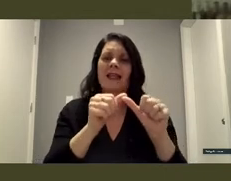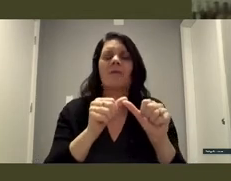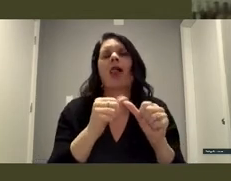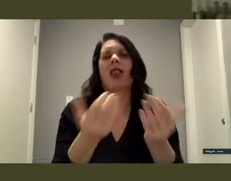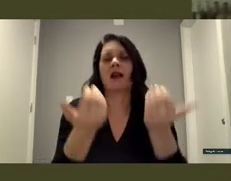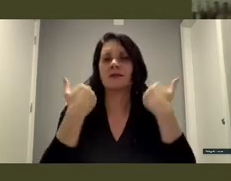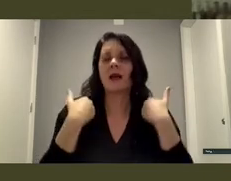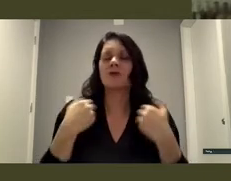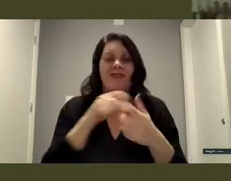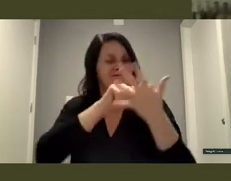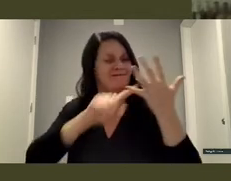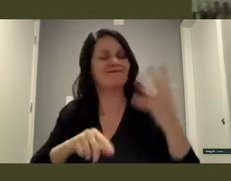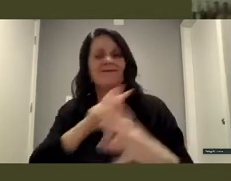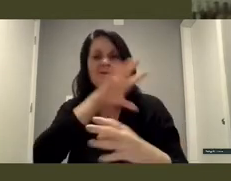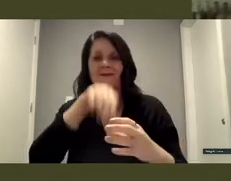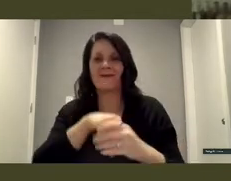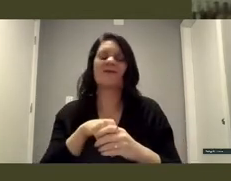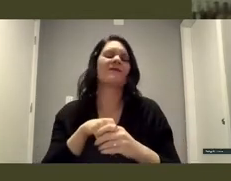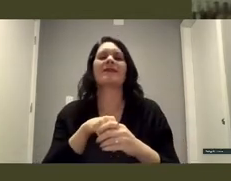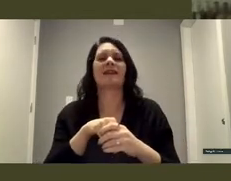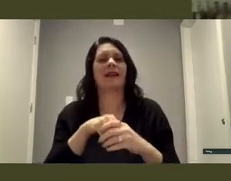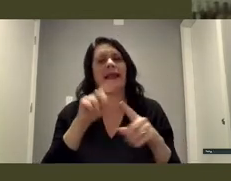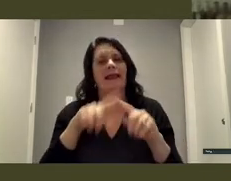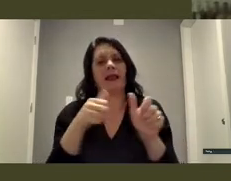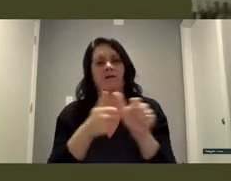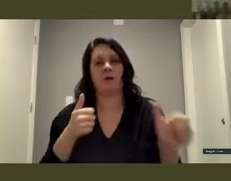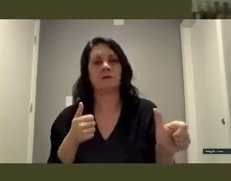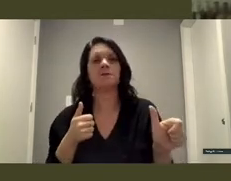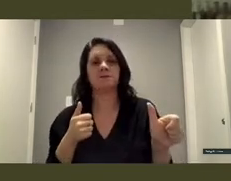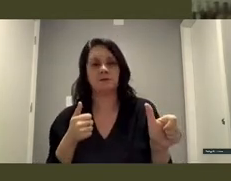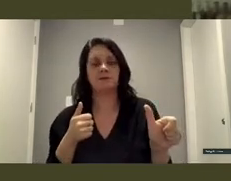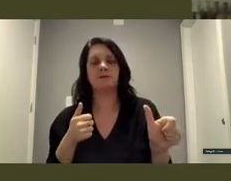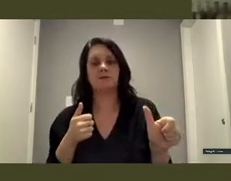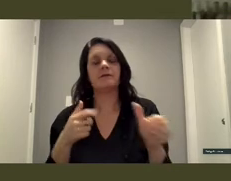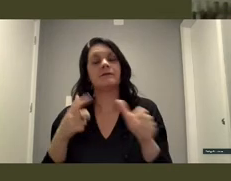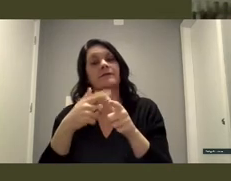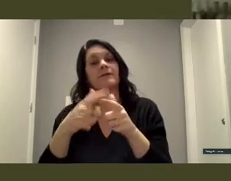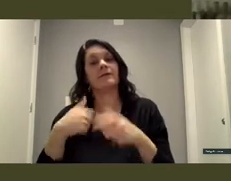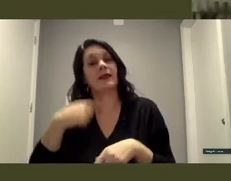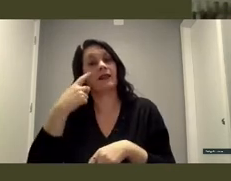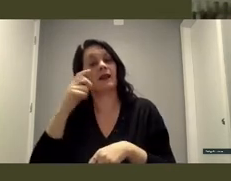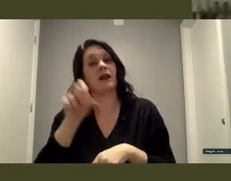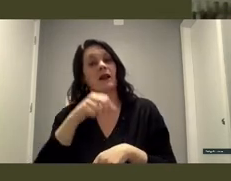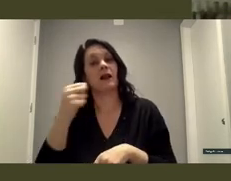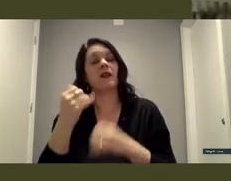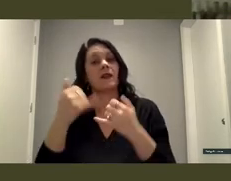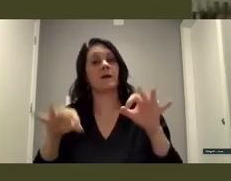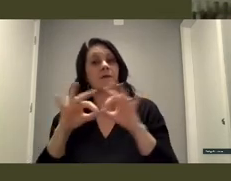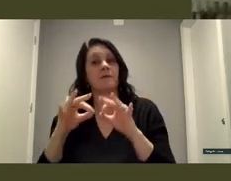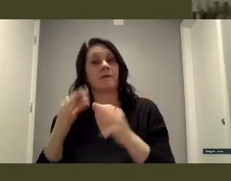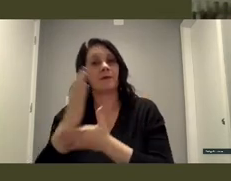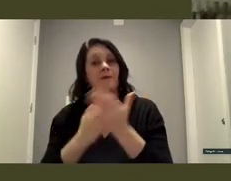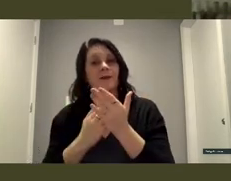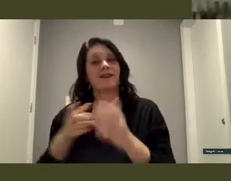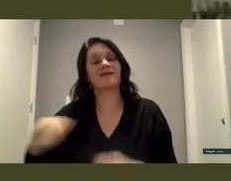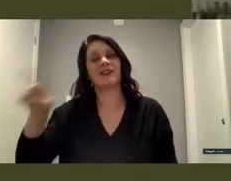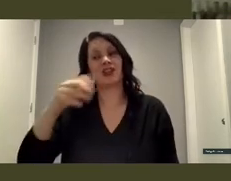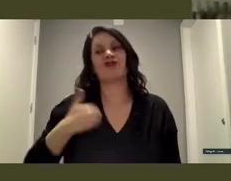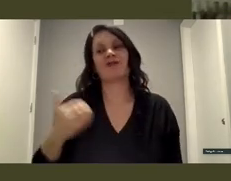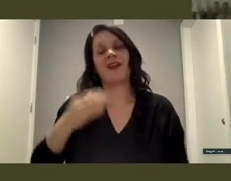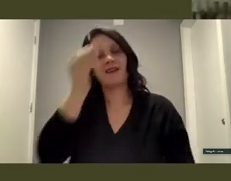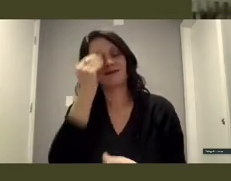be linked. We cannot disassociate. So then I think an important point here, and a message to the, you know, the young folks as well here.